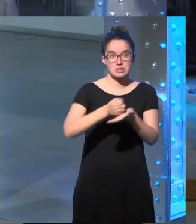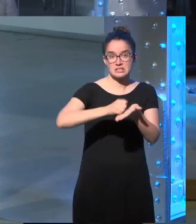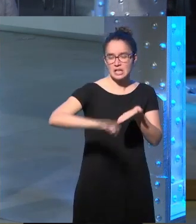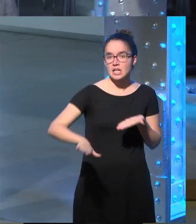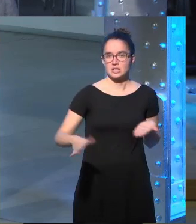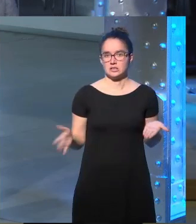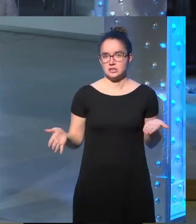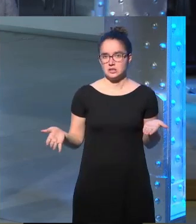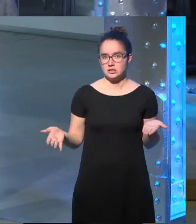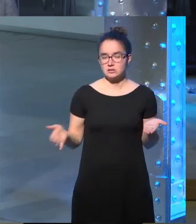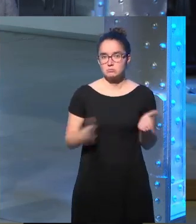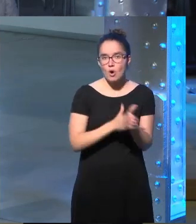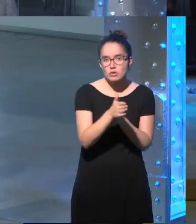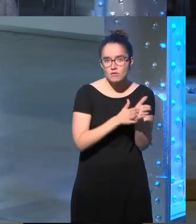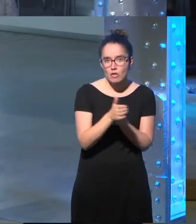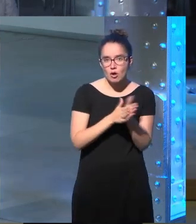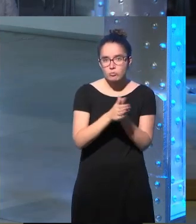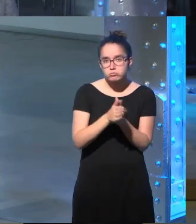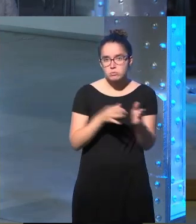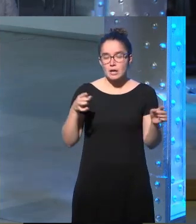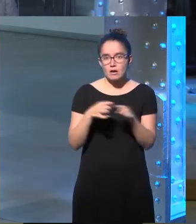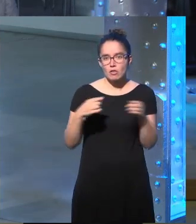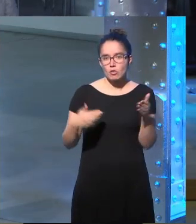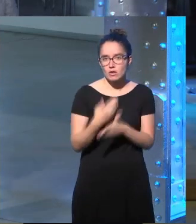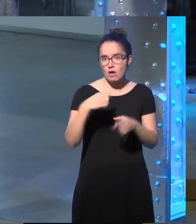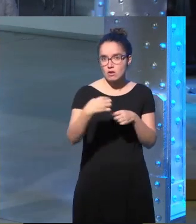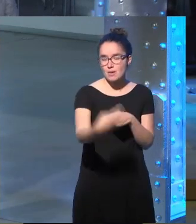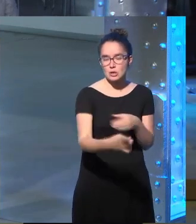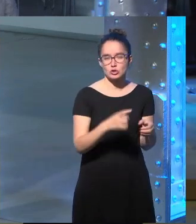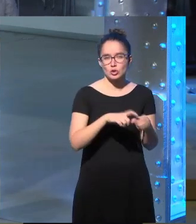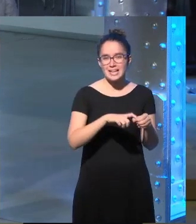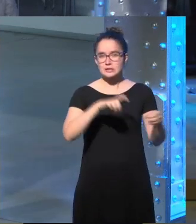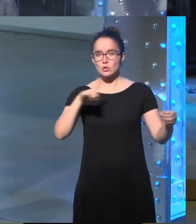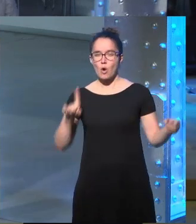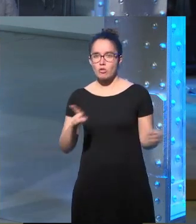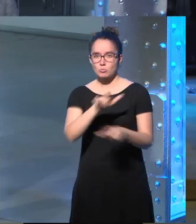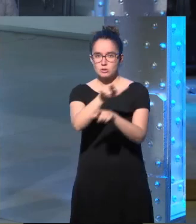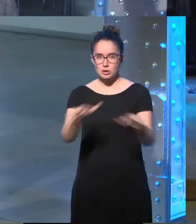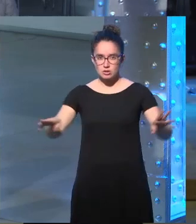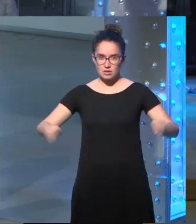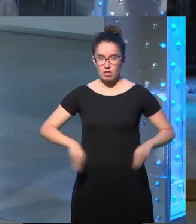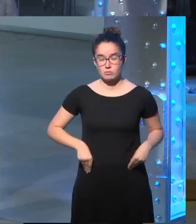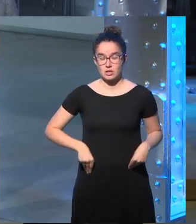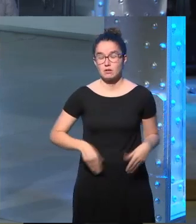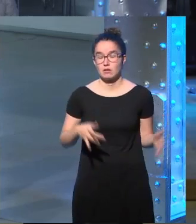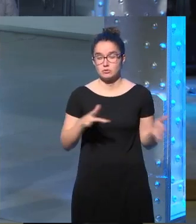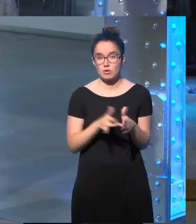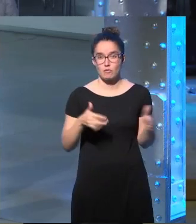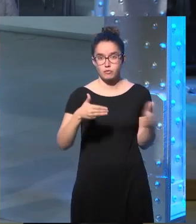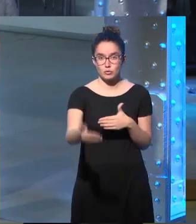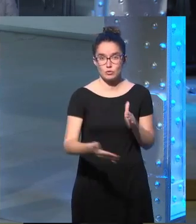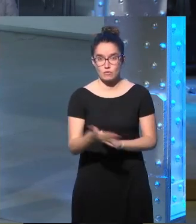to perform some kinds of non-paid activities, non-remunerated activities, and that make them